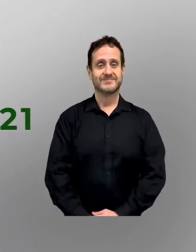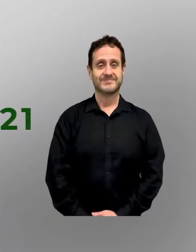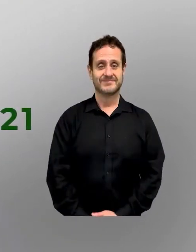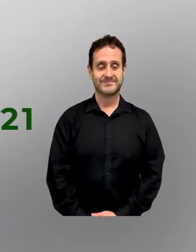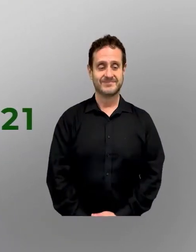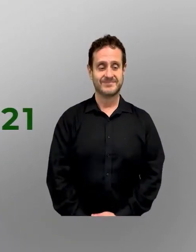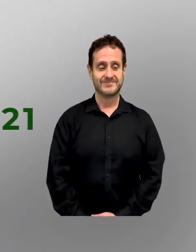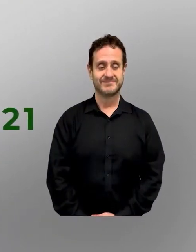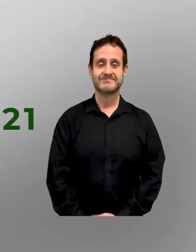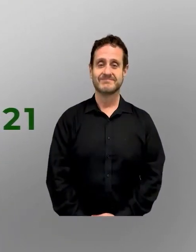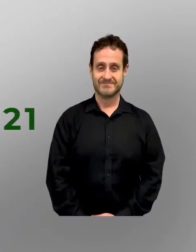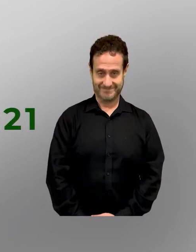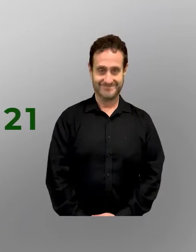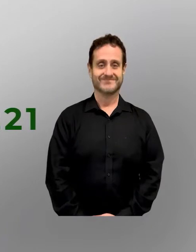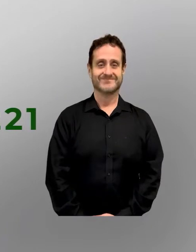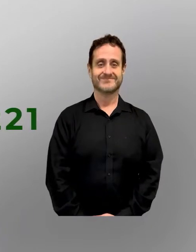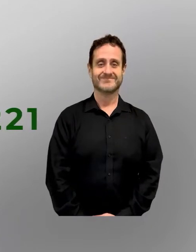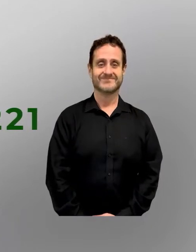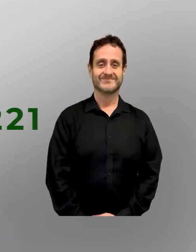779-204-7221.